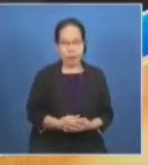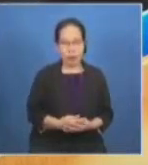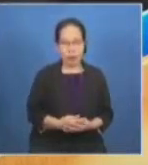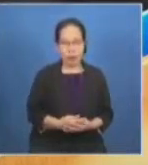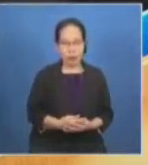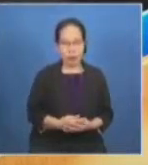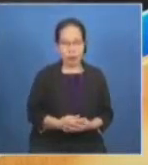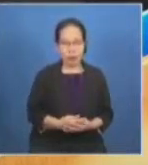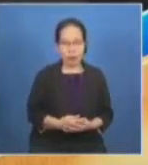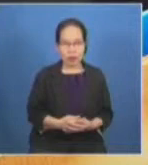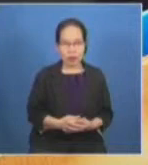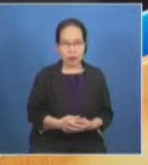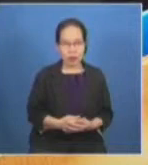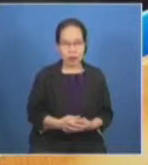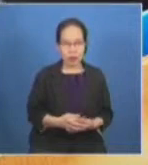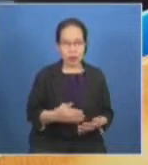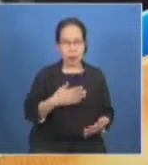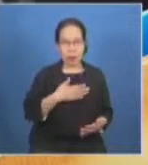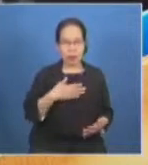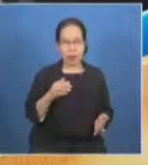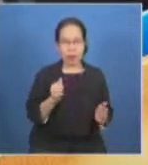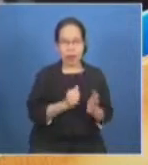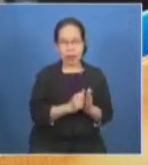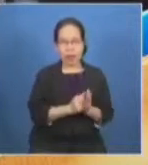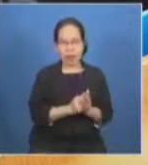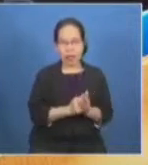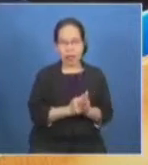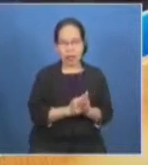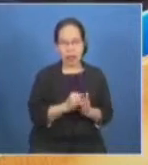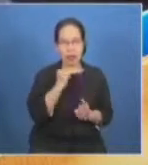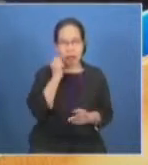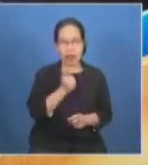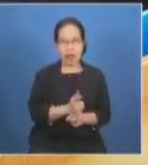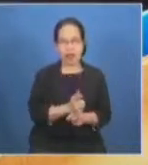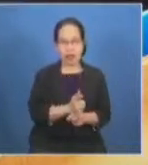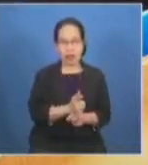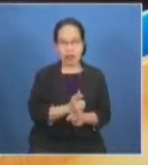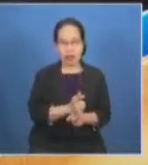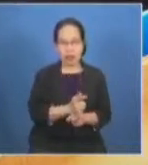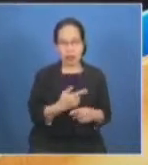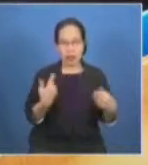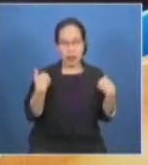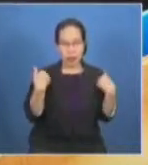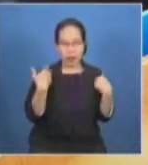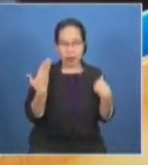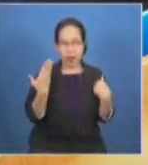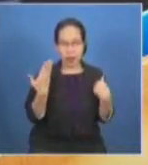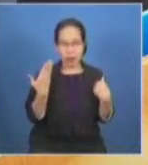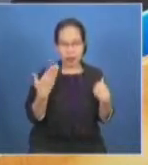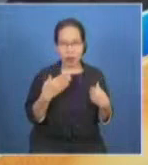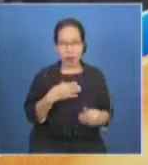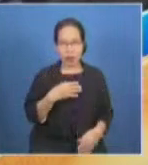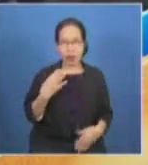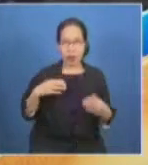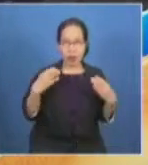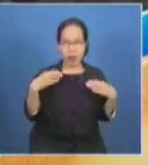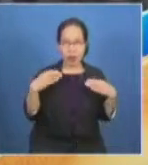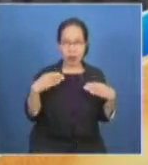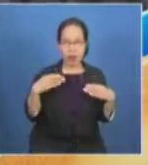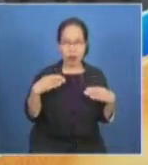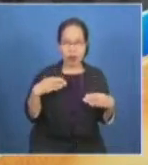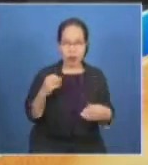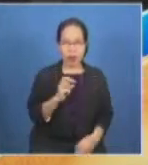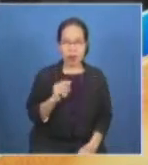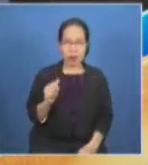Tao po. Eh? Hello? Pwede, mayroon po kayong mga damit po na mga extra. Do you